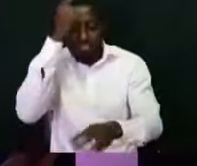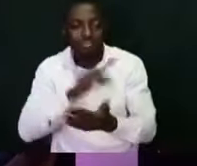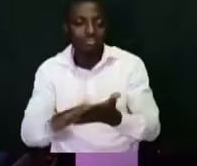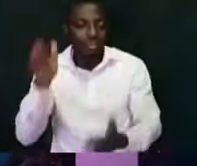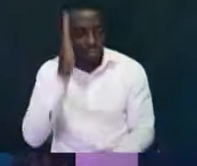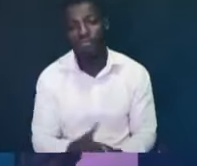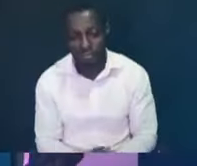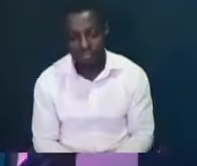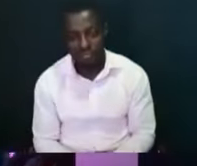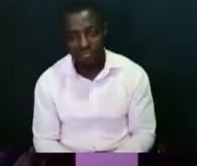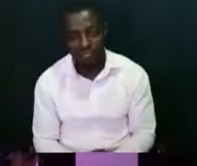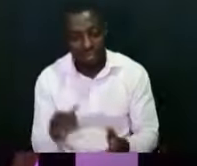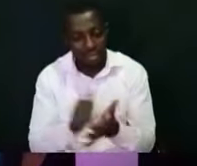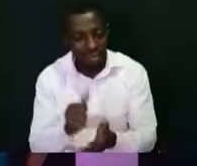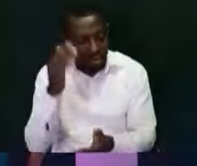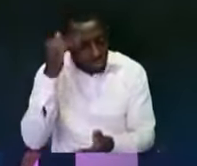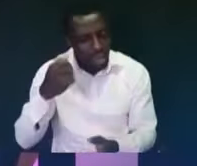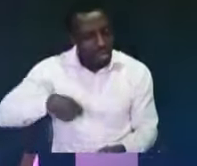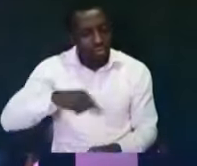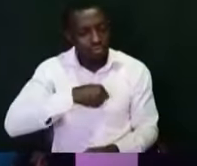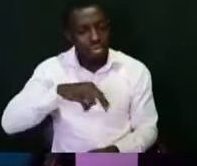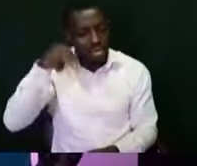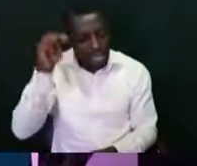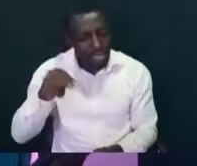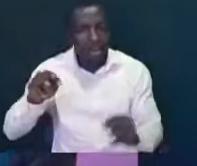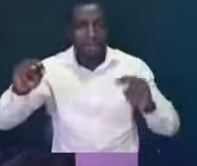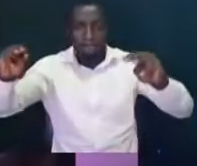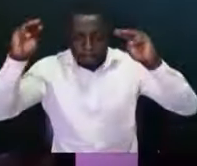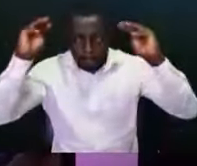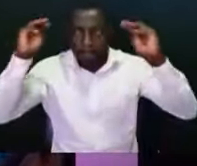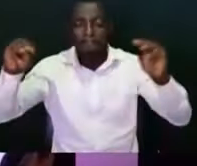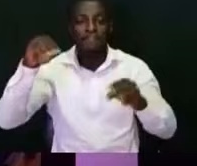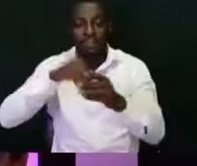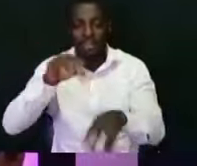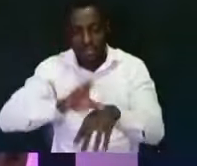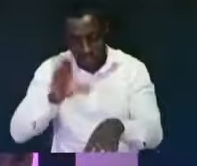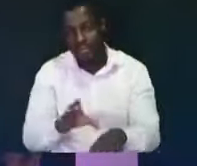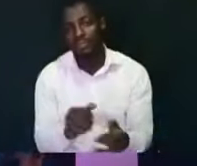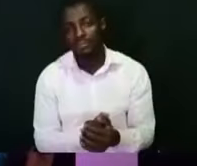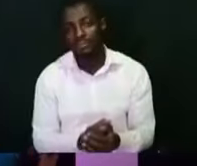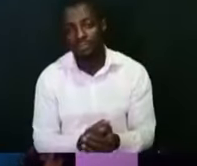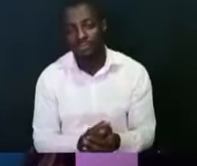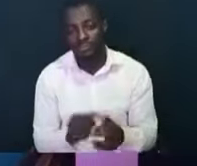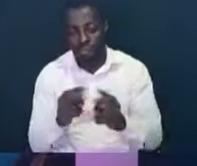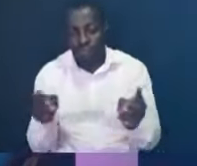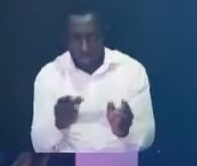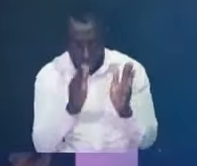settled that is why we need Miracles if you like ask